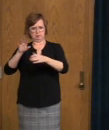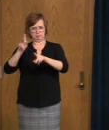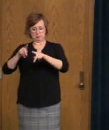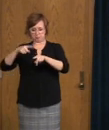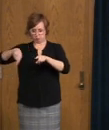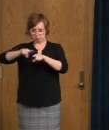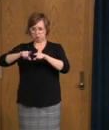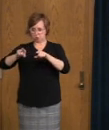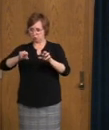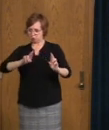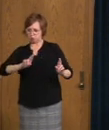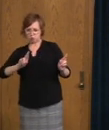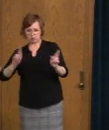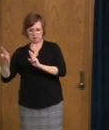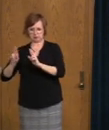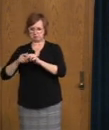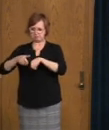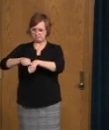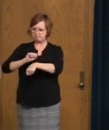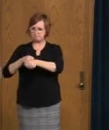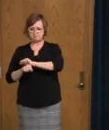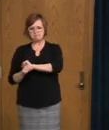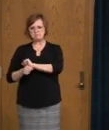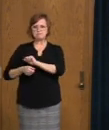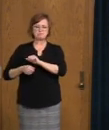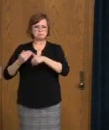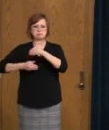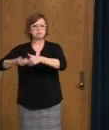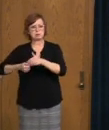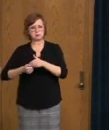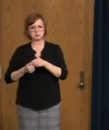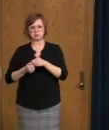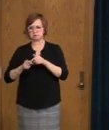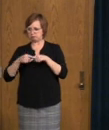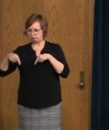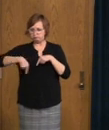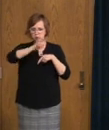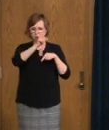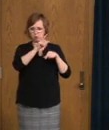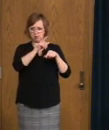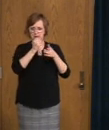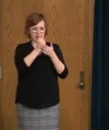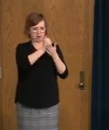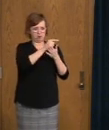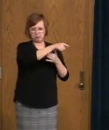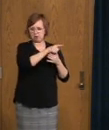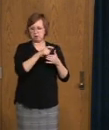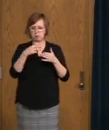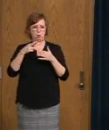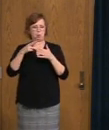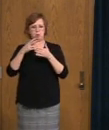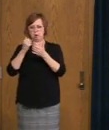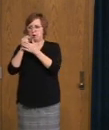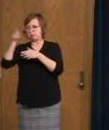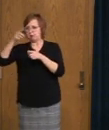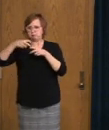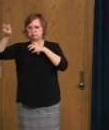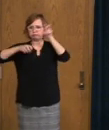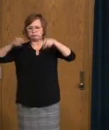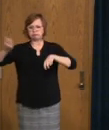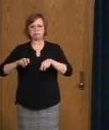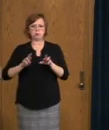to respond in very quick order to any outbreaks. And this might include outbreaks